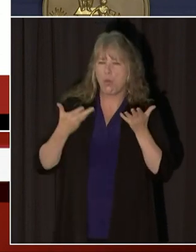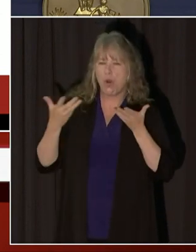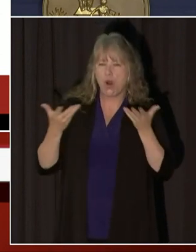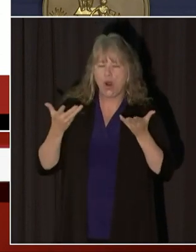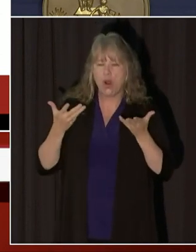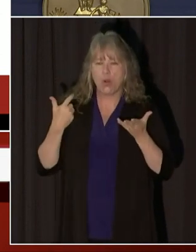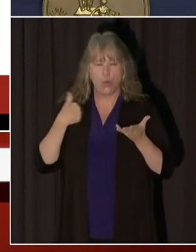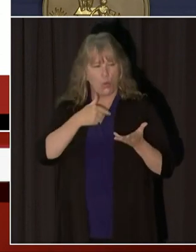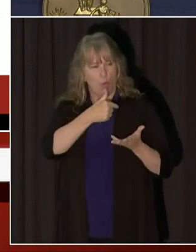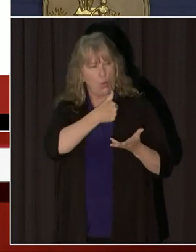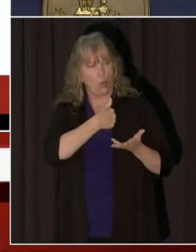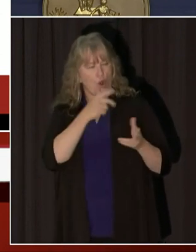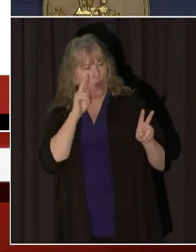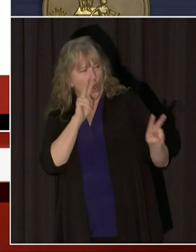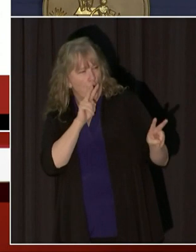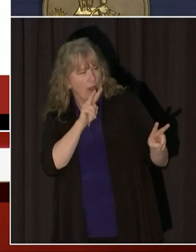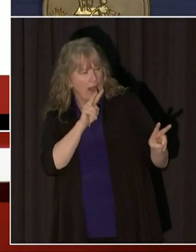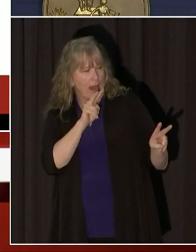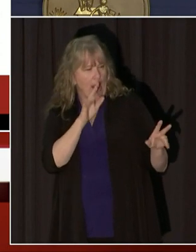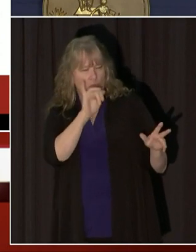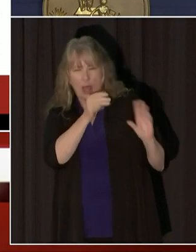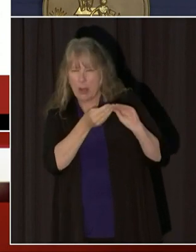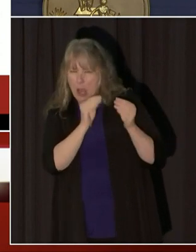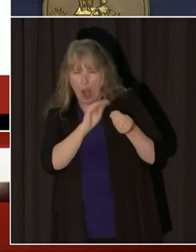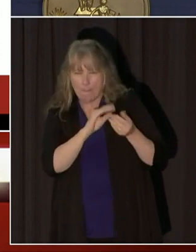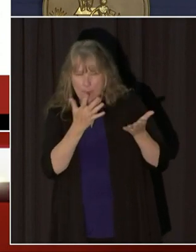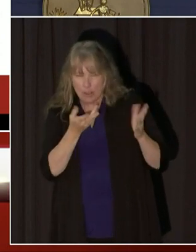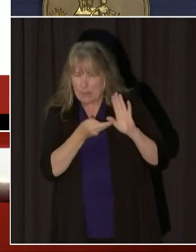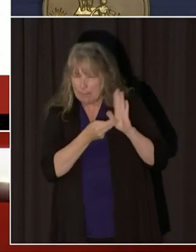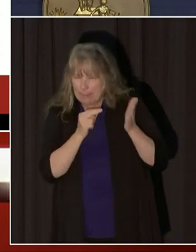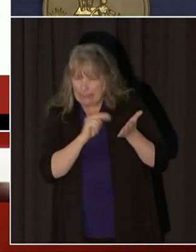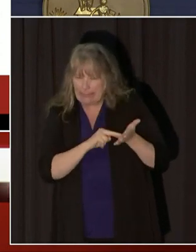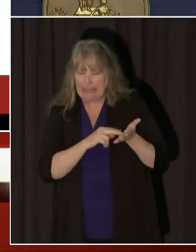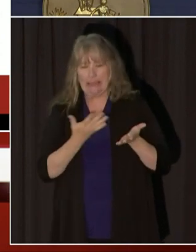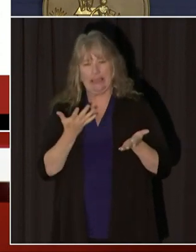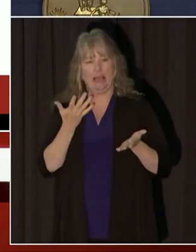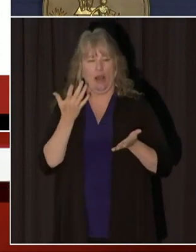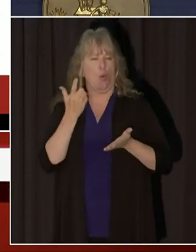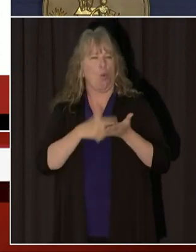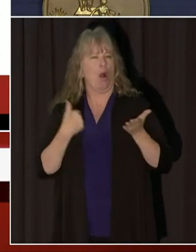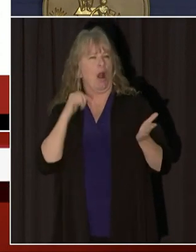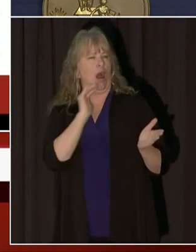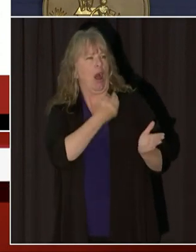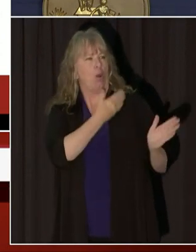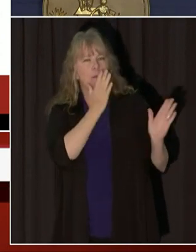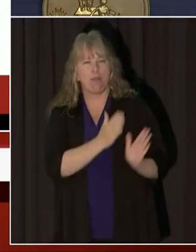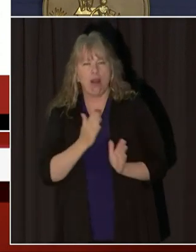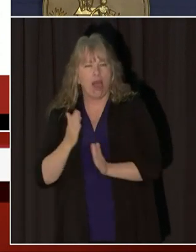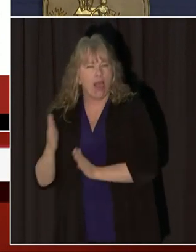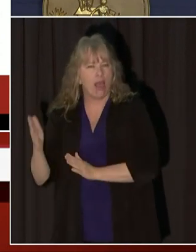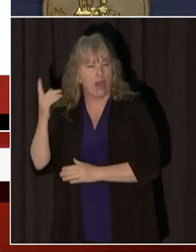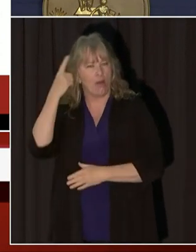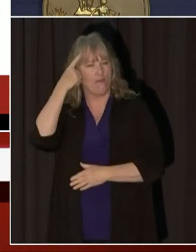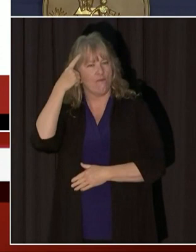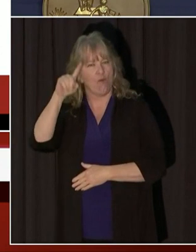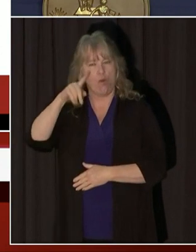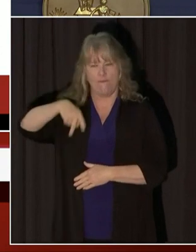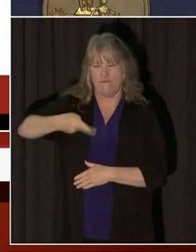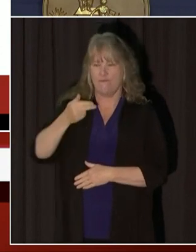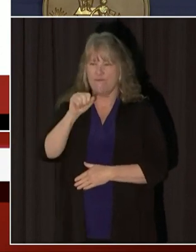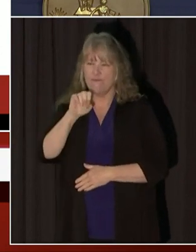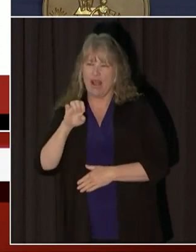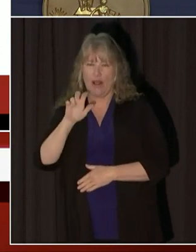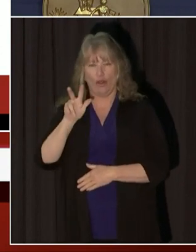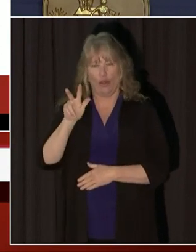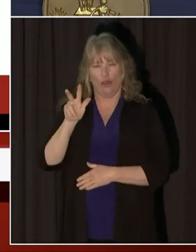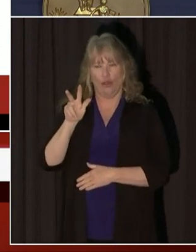that we are looking at and what we are monitoring as we think about our plan for phased